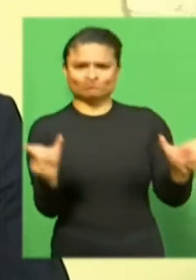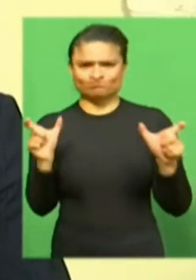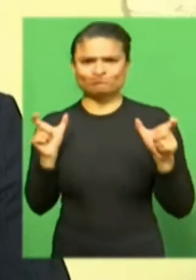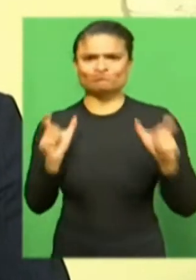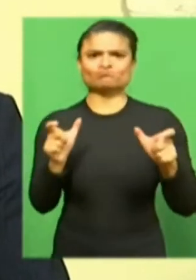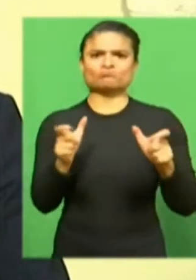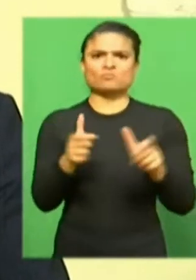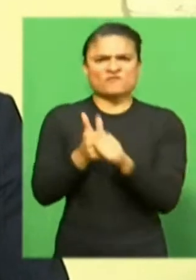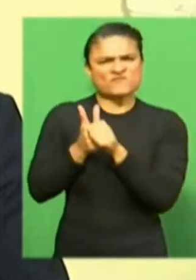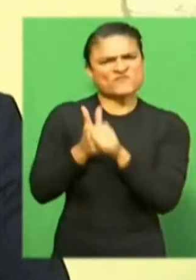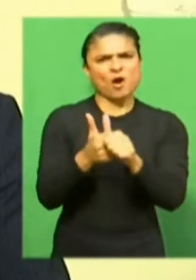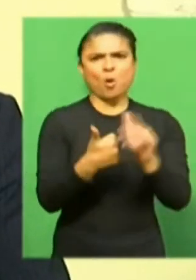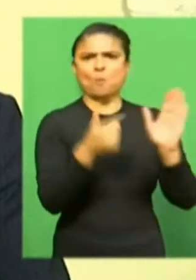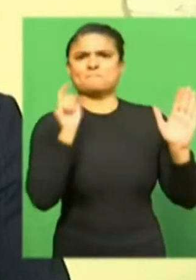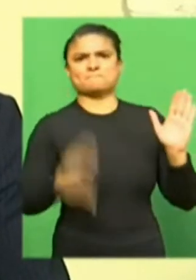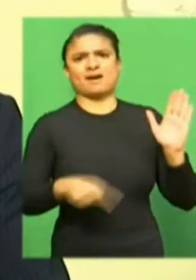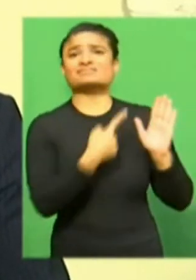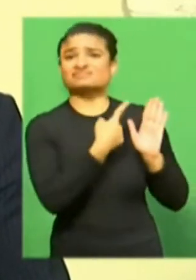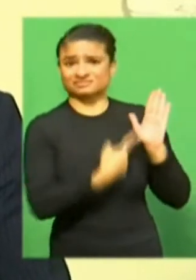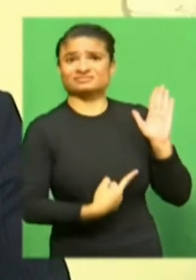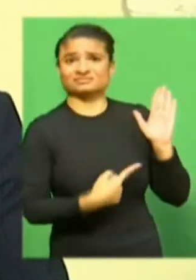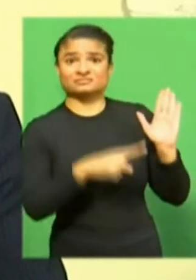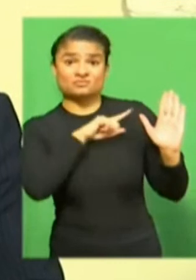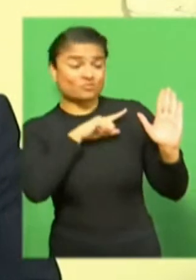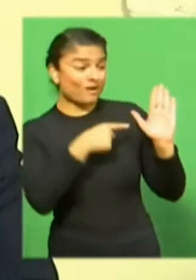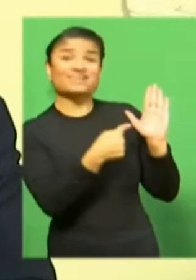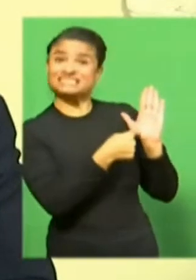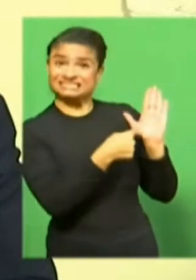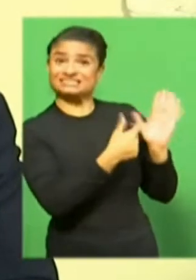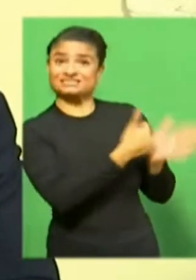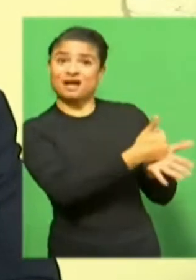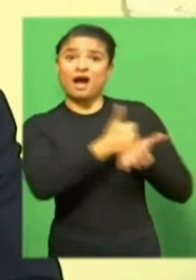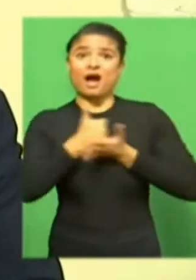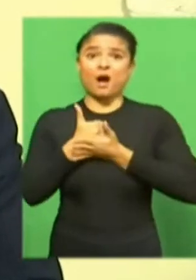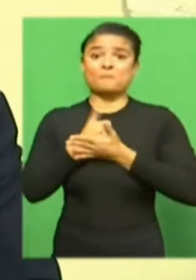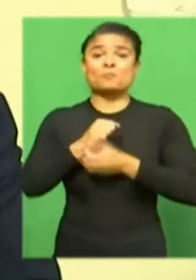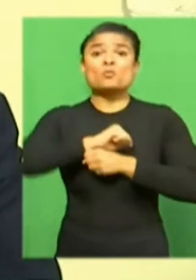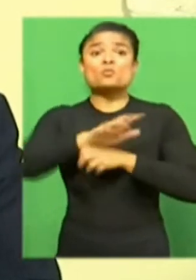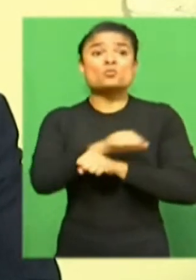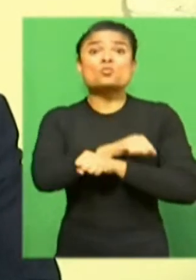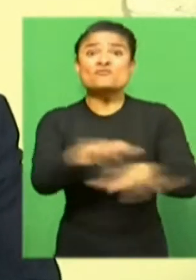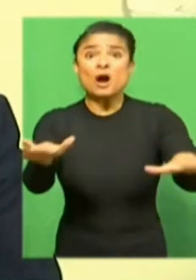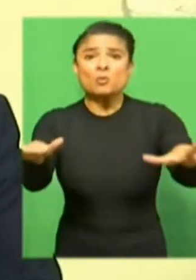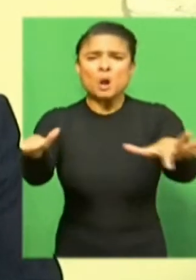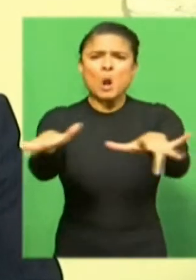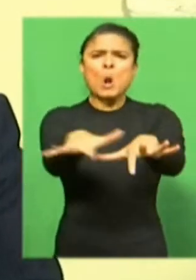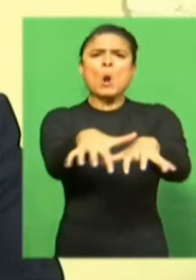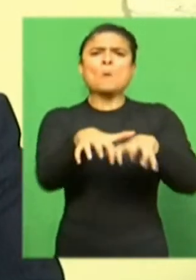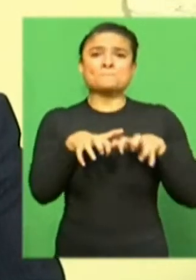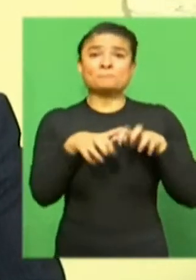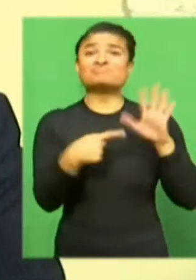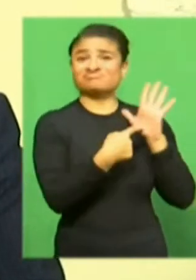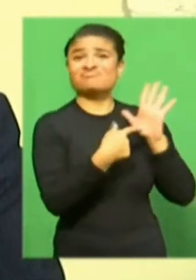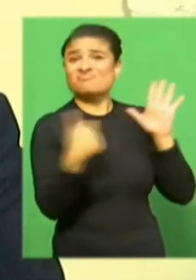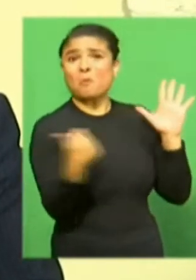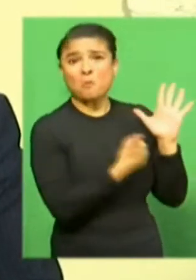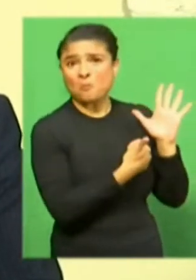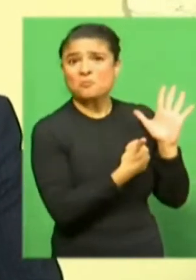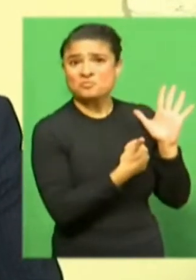spread of the virus from one person to another. We know that indoor gatherings, particularly in places that